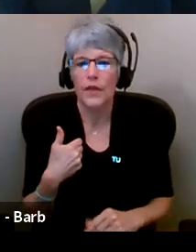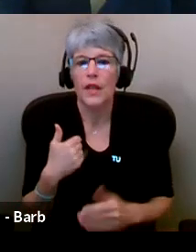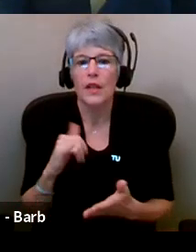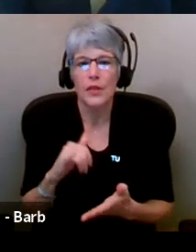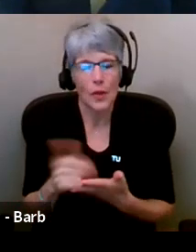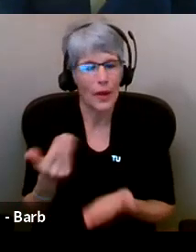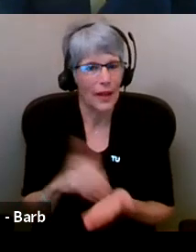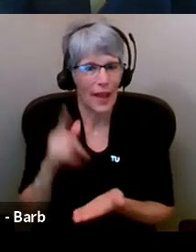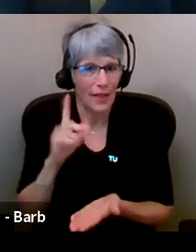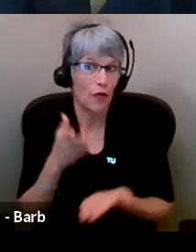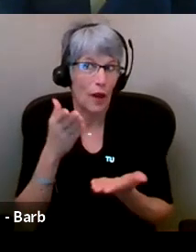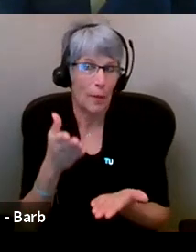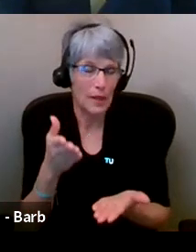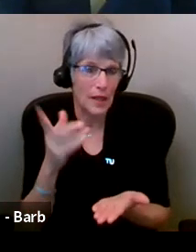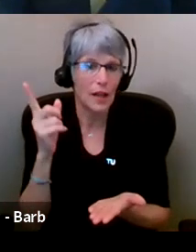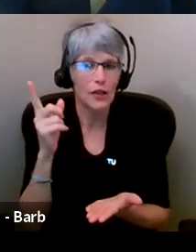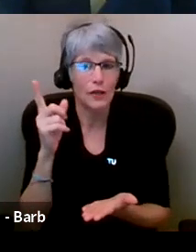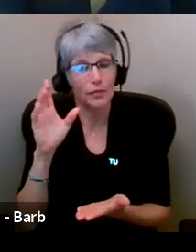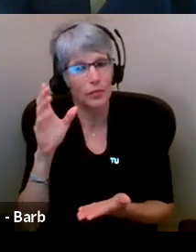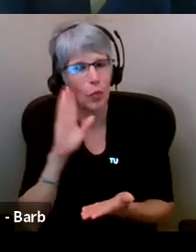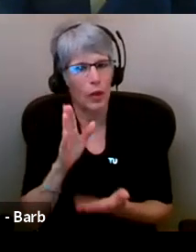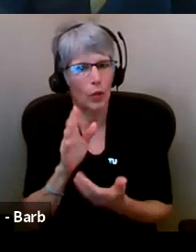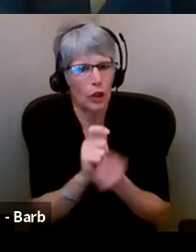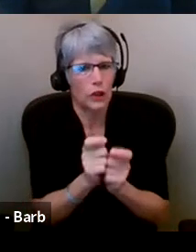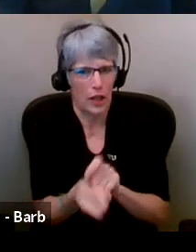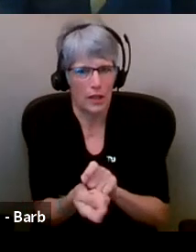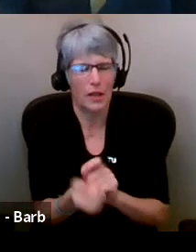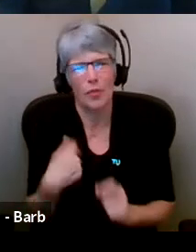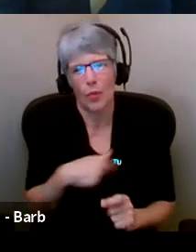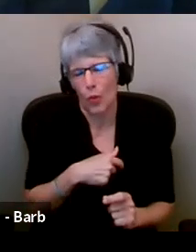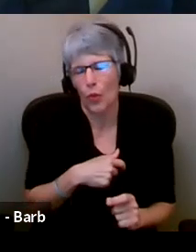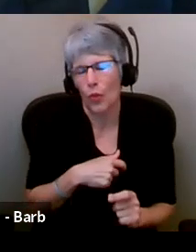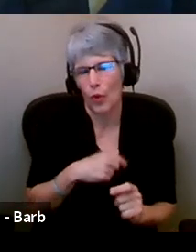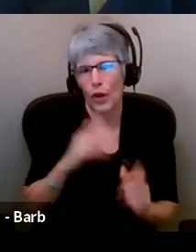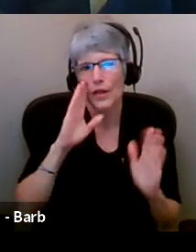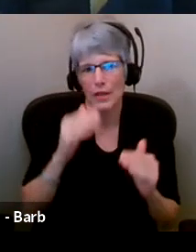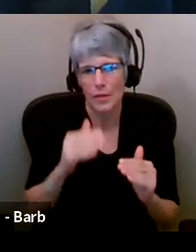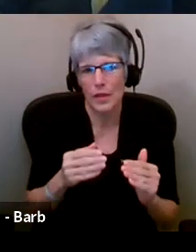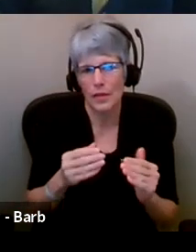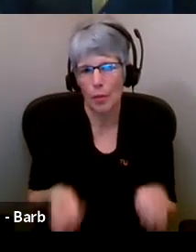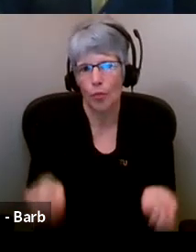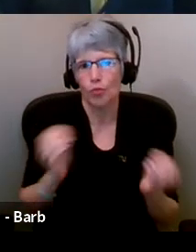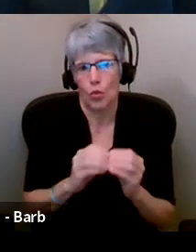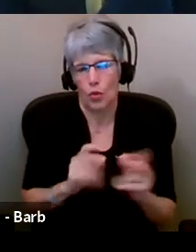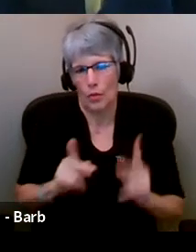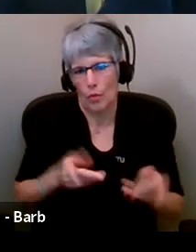in, we will adjust, but we are anticipating significantly increased density.